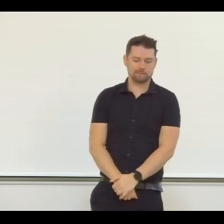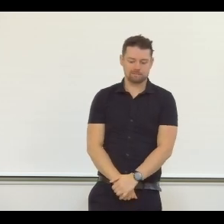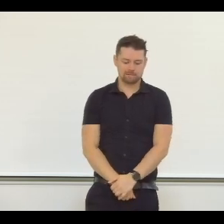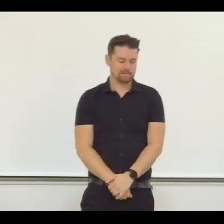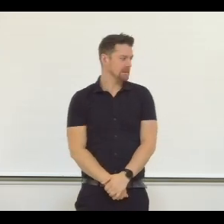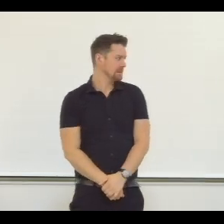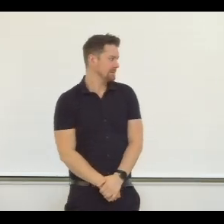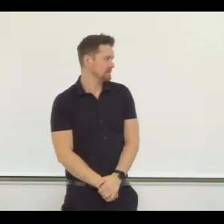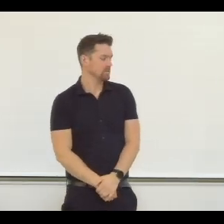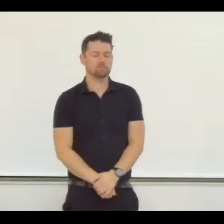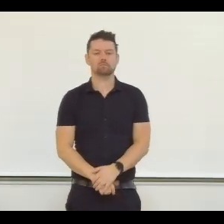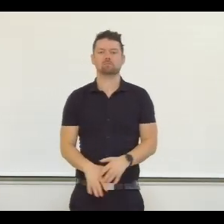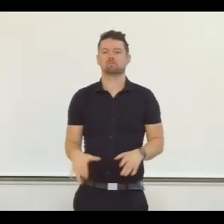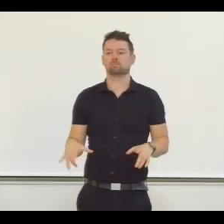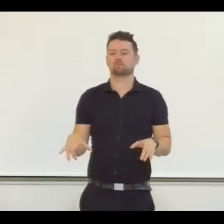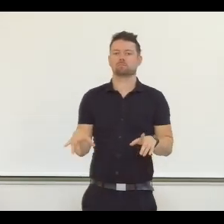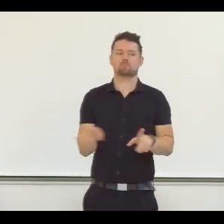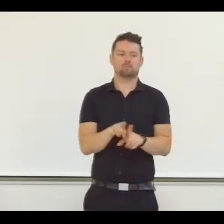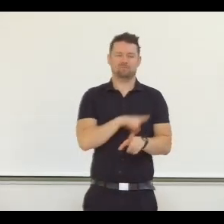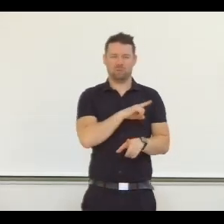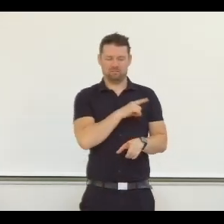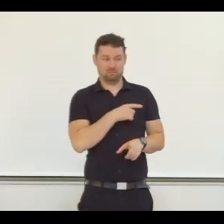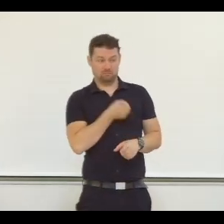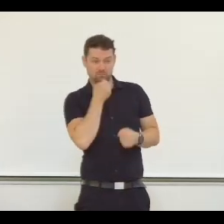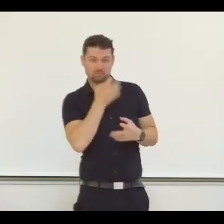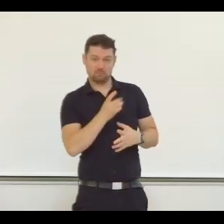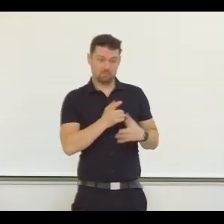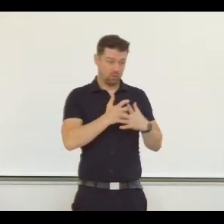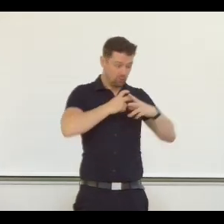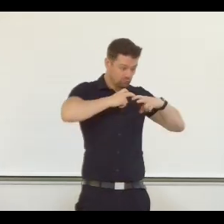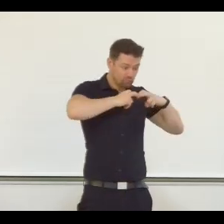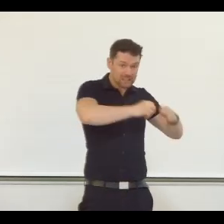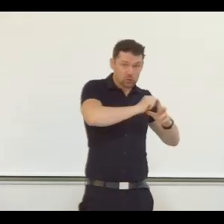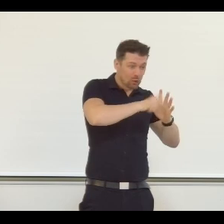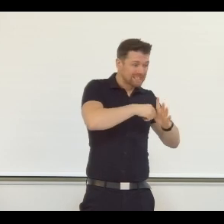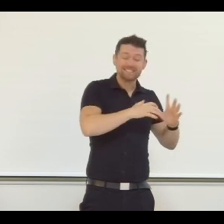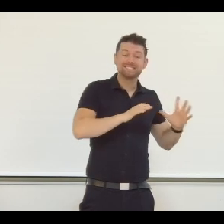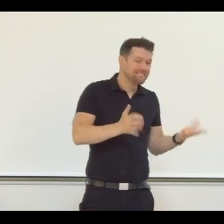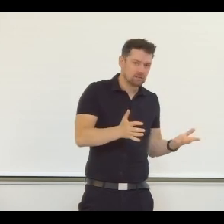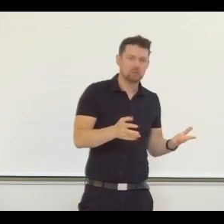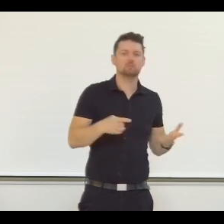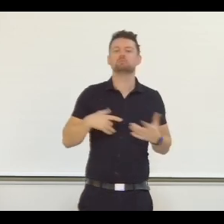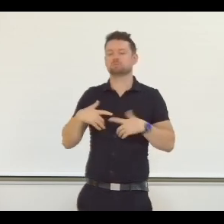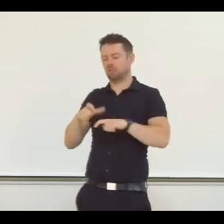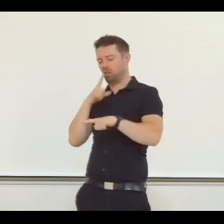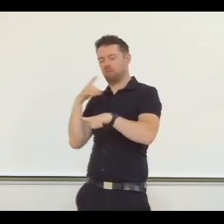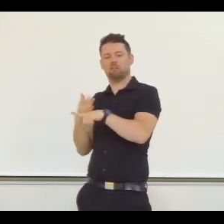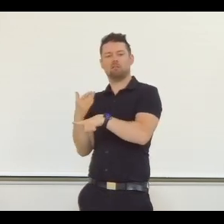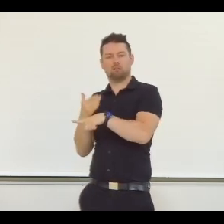That's also why I'm saying even if the big research project does not go through, we can still do our smaller projects on